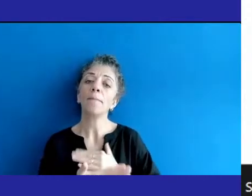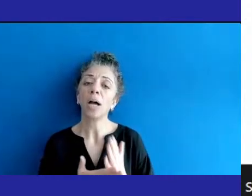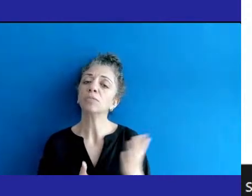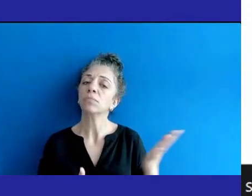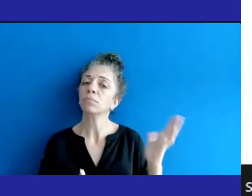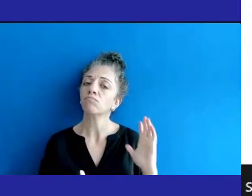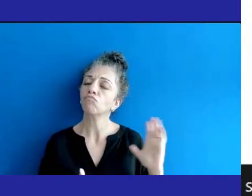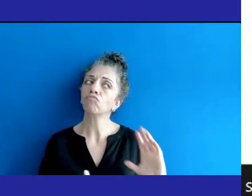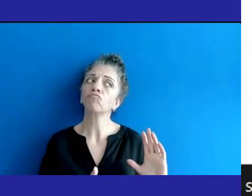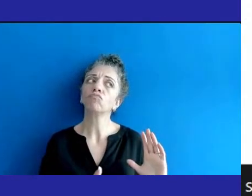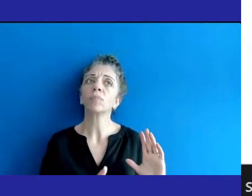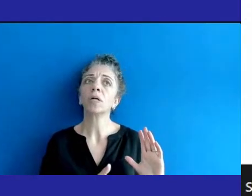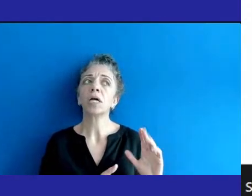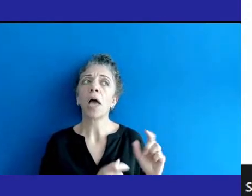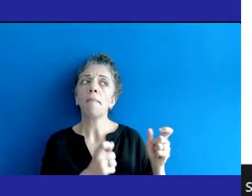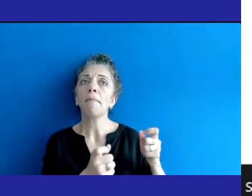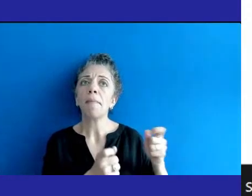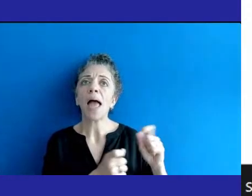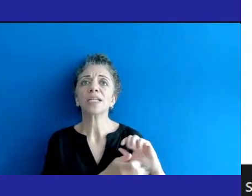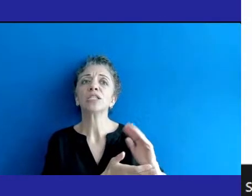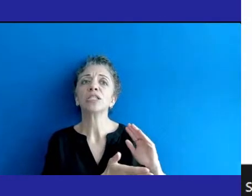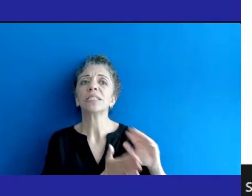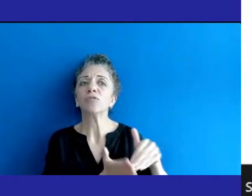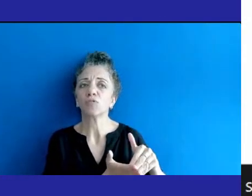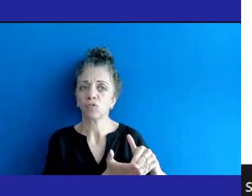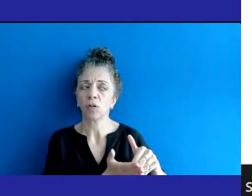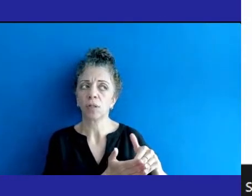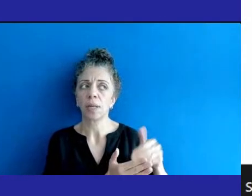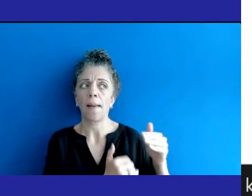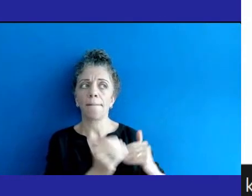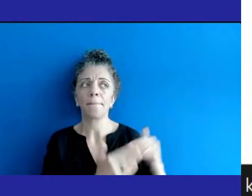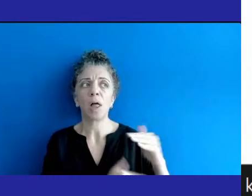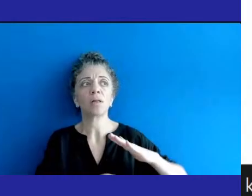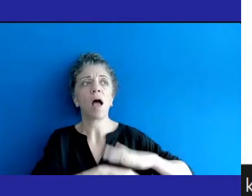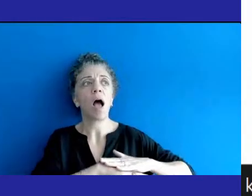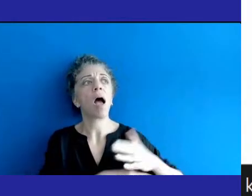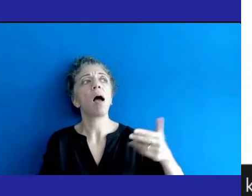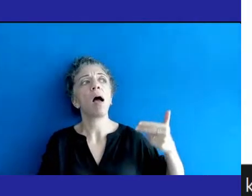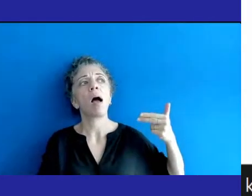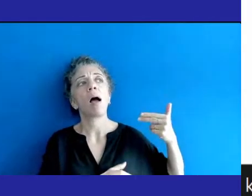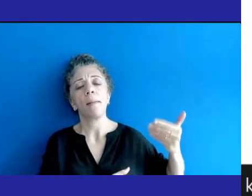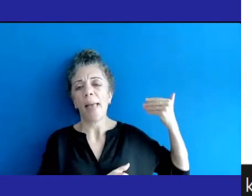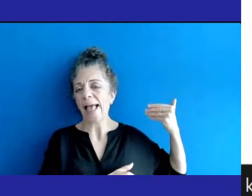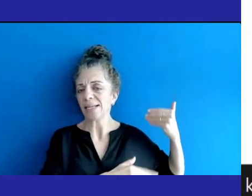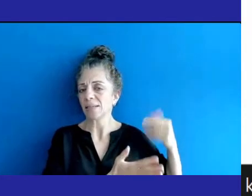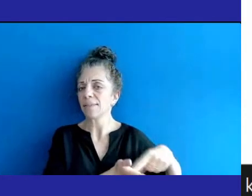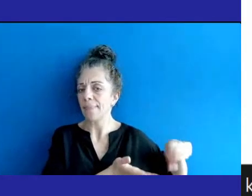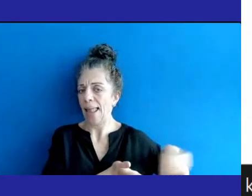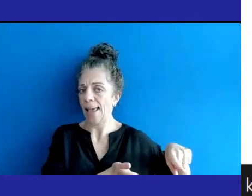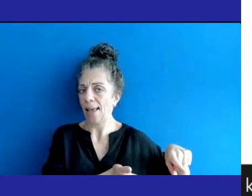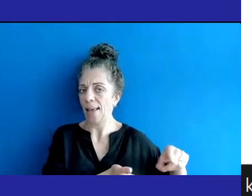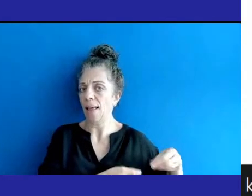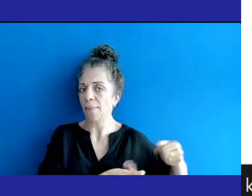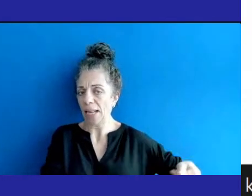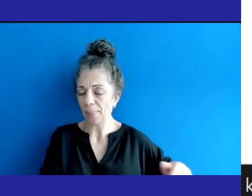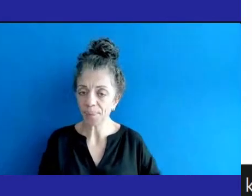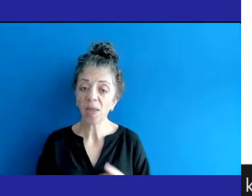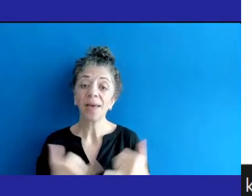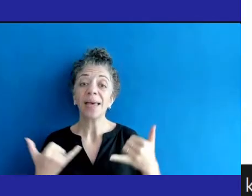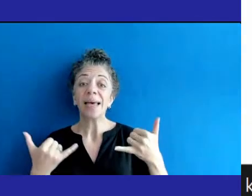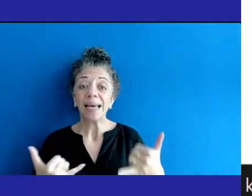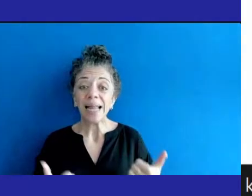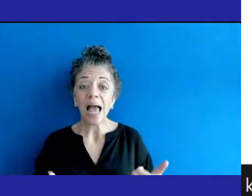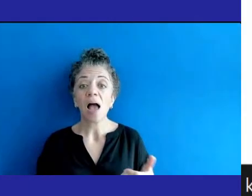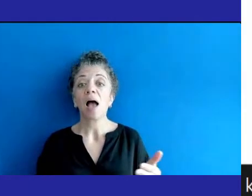on historical spending prior to 2021. So building those more into our business planning, revenue cycle, and